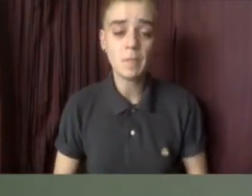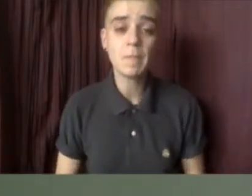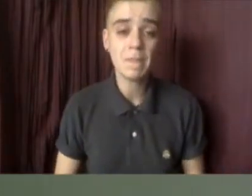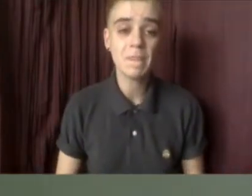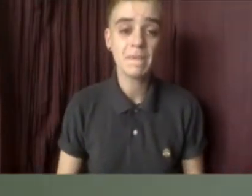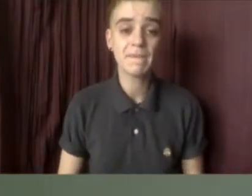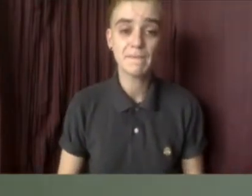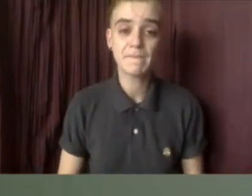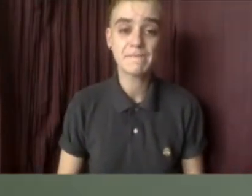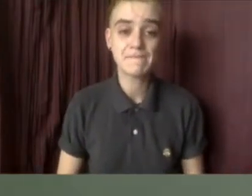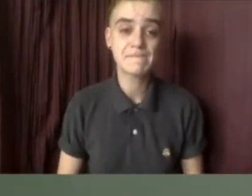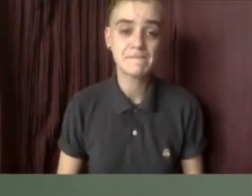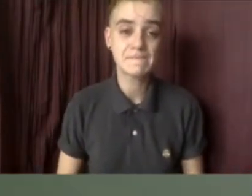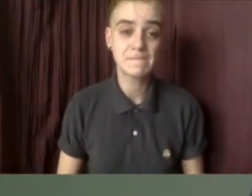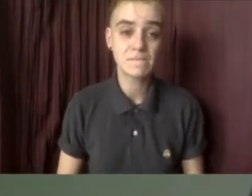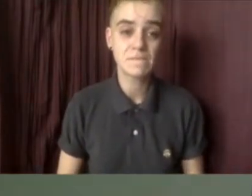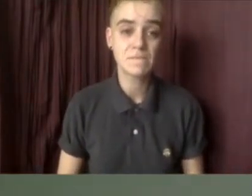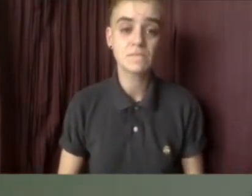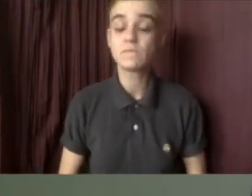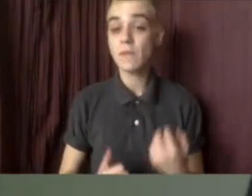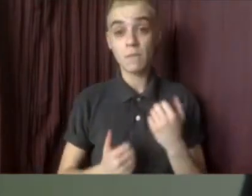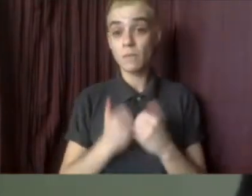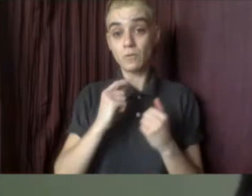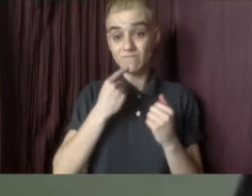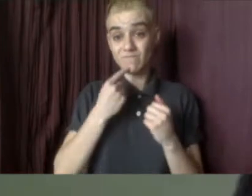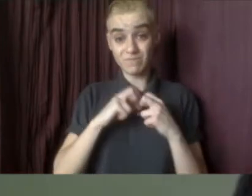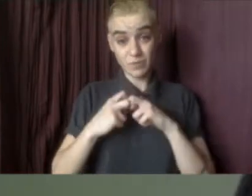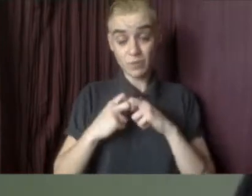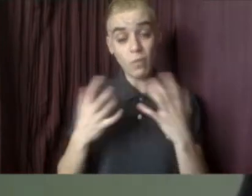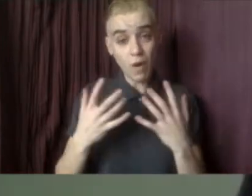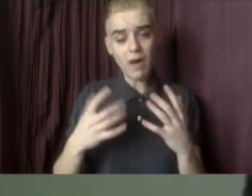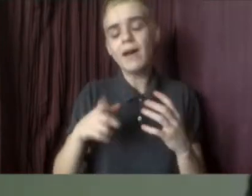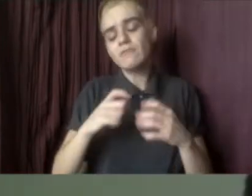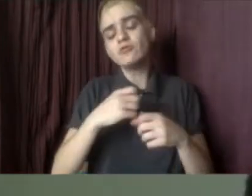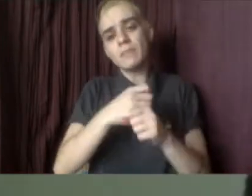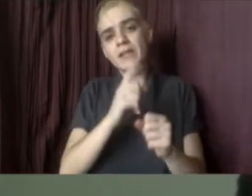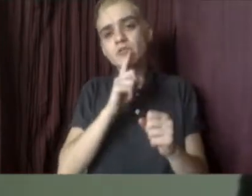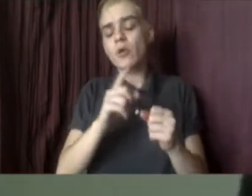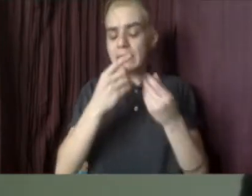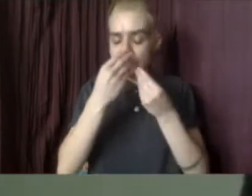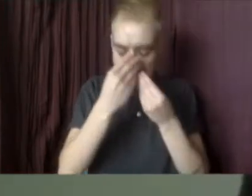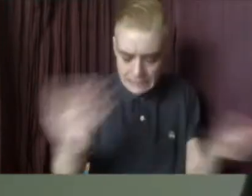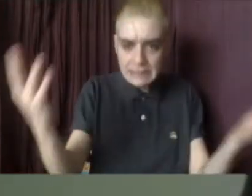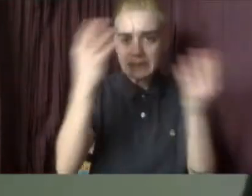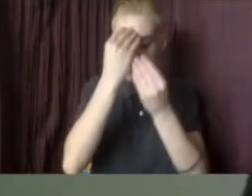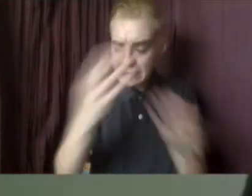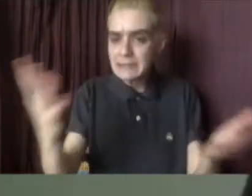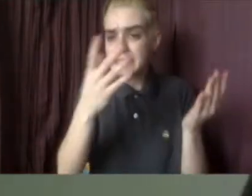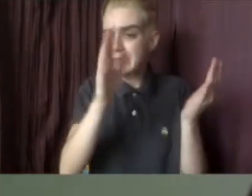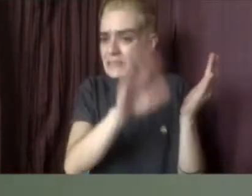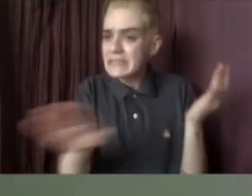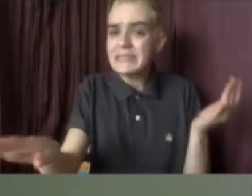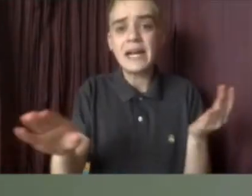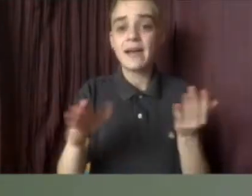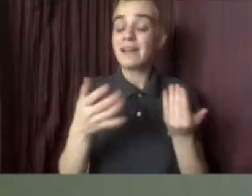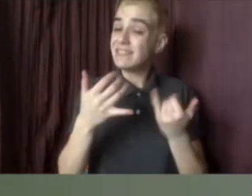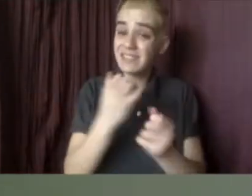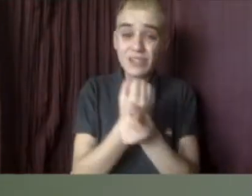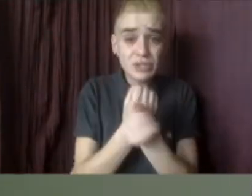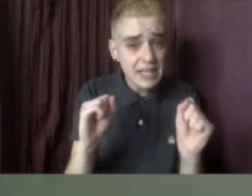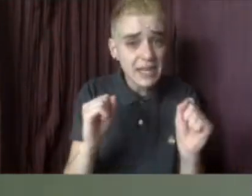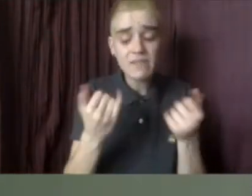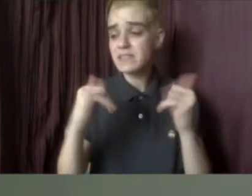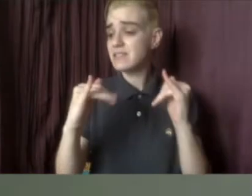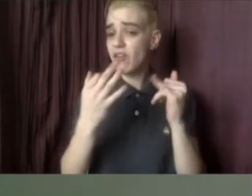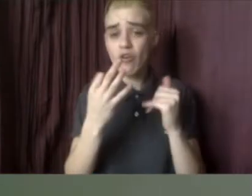we are willing to help each other. And I think this is a role that the church must play, is that we will help one another get to